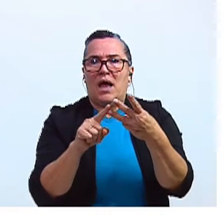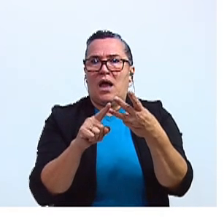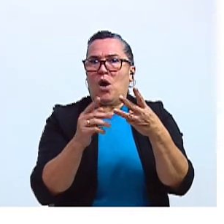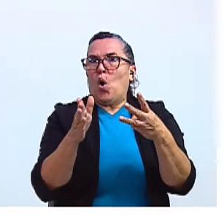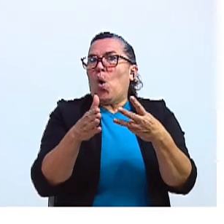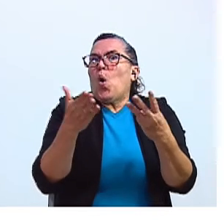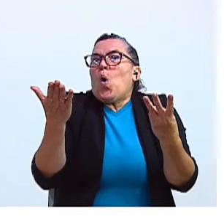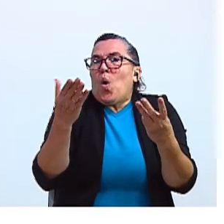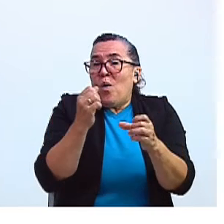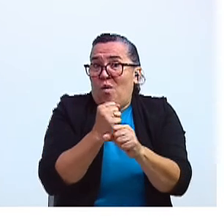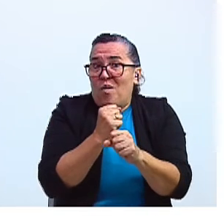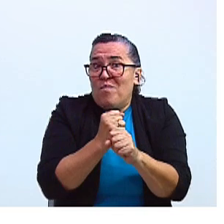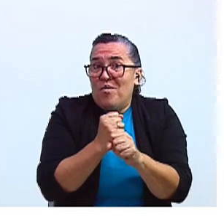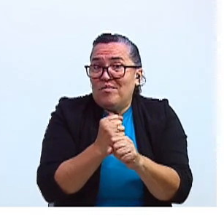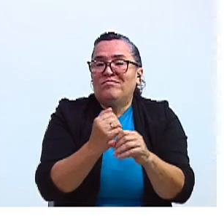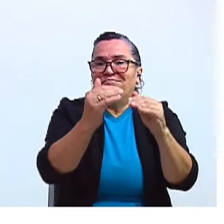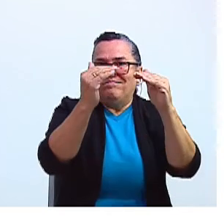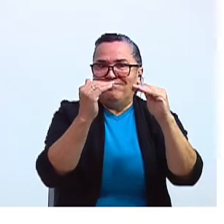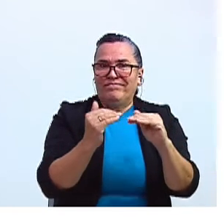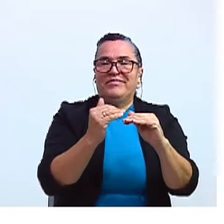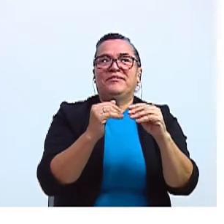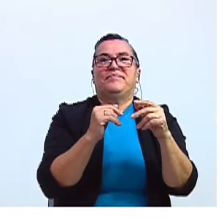it work? Next one.